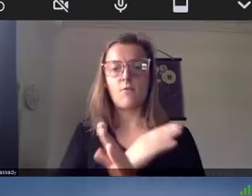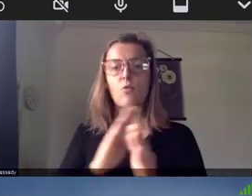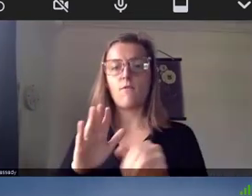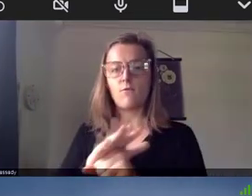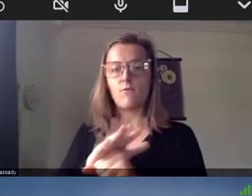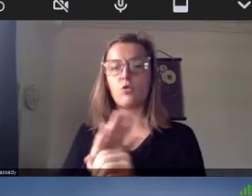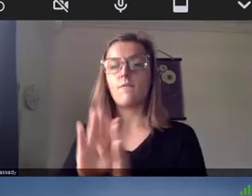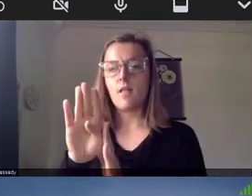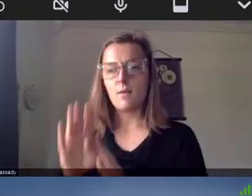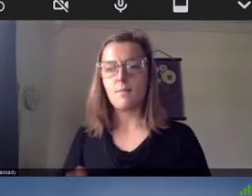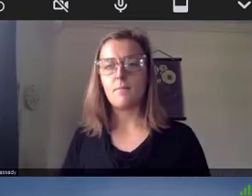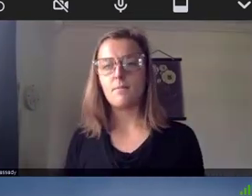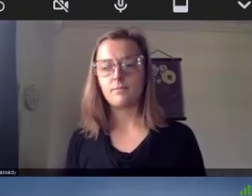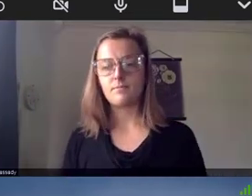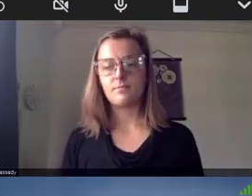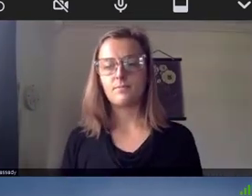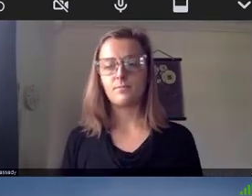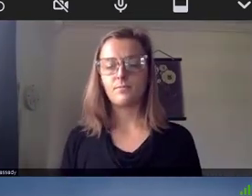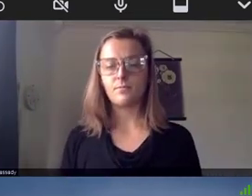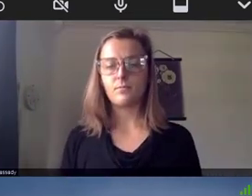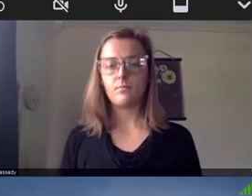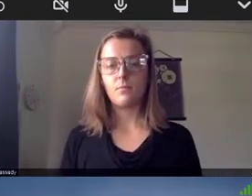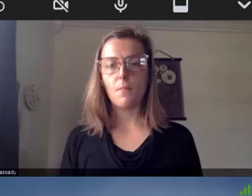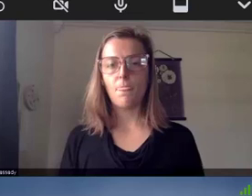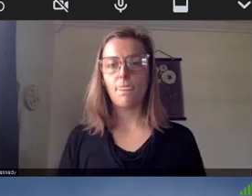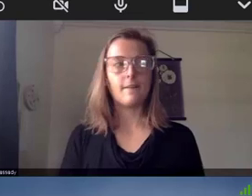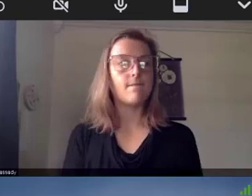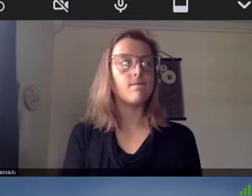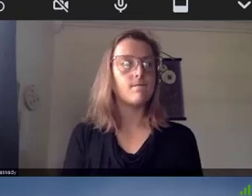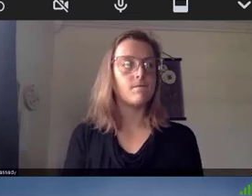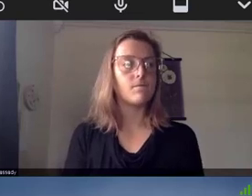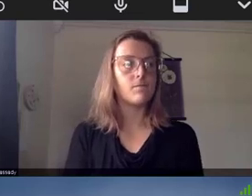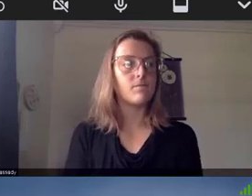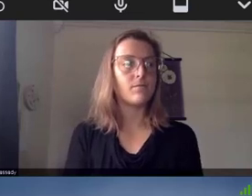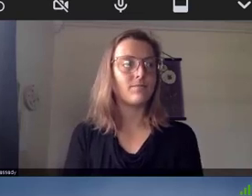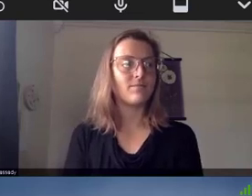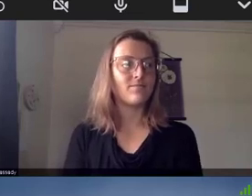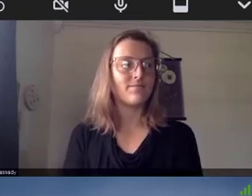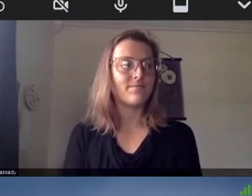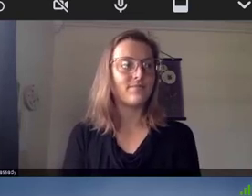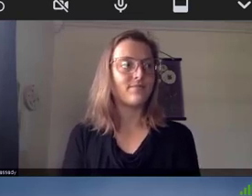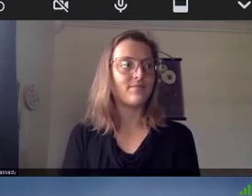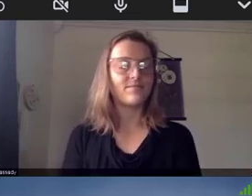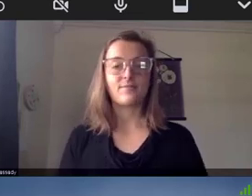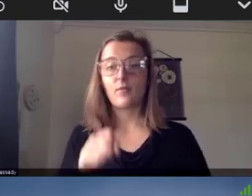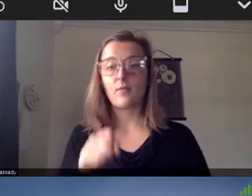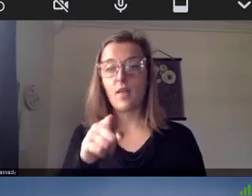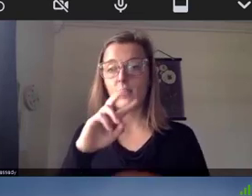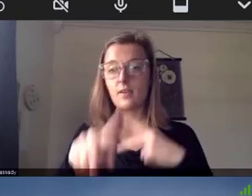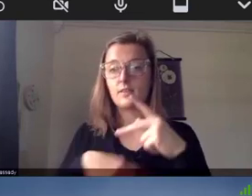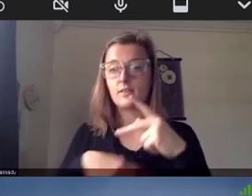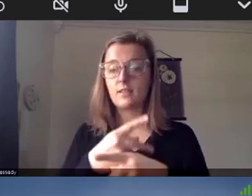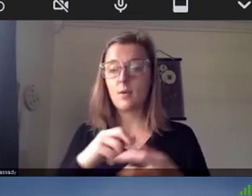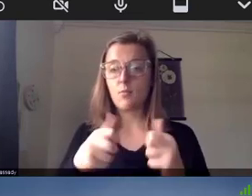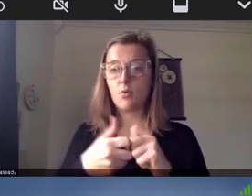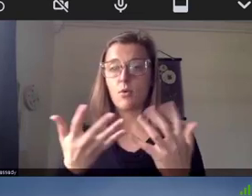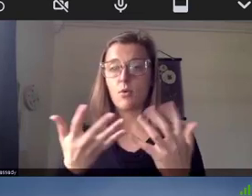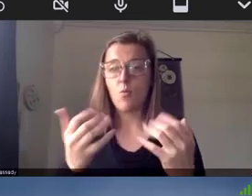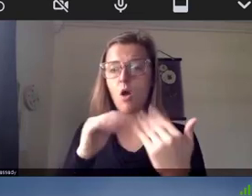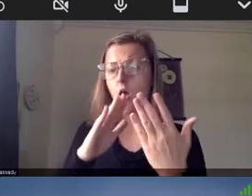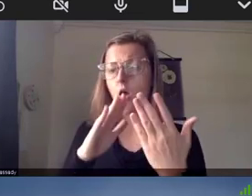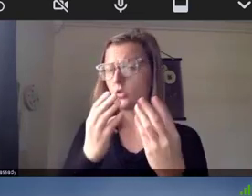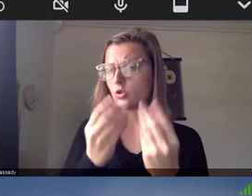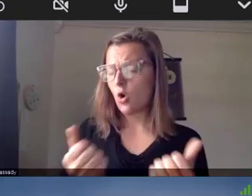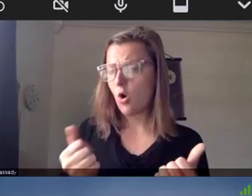When we're trying to solve these problems, first we need to know whether it's laminar or turbulent, and then we need to know whether it's developing or